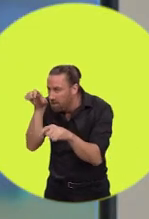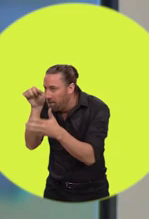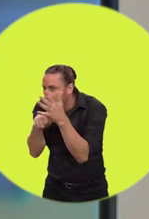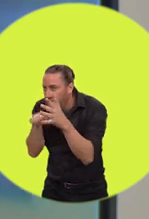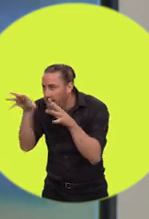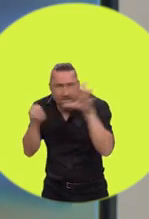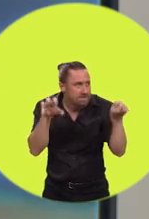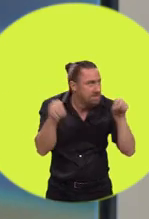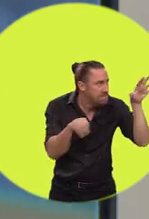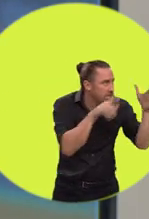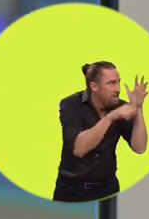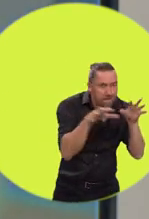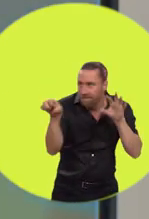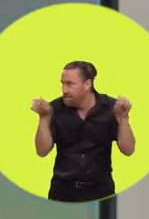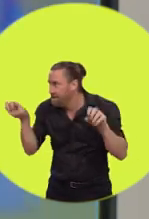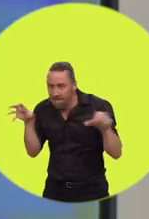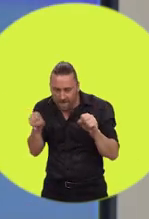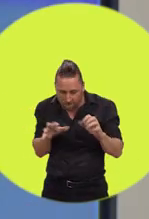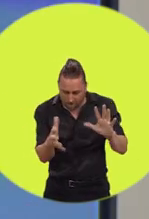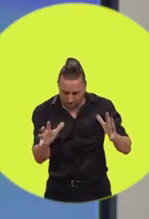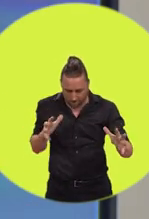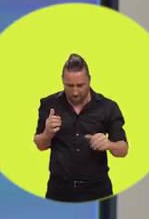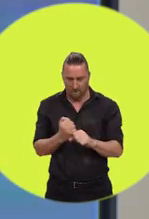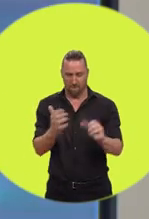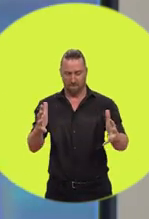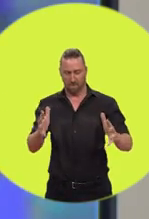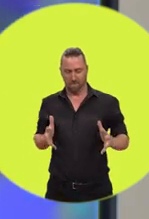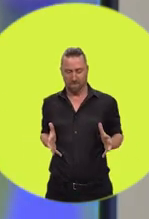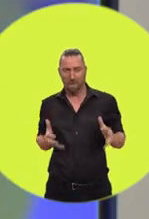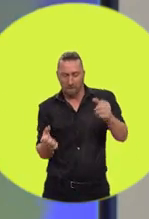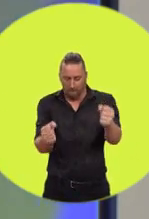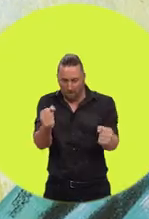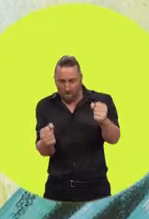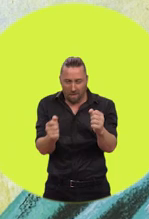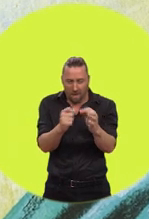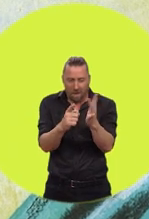for materials he could use to make the best billy cart ever.